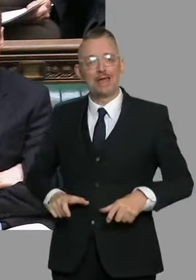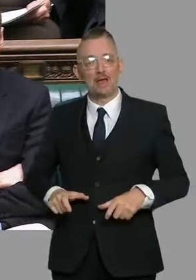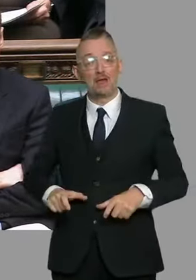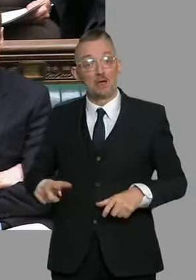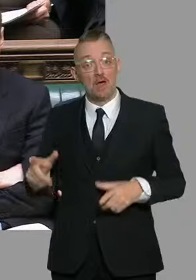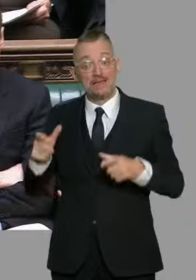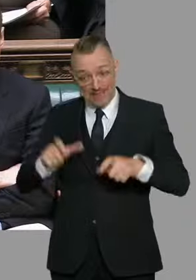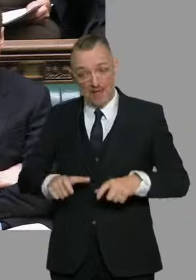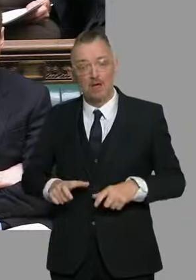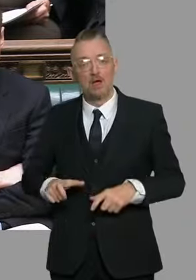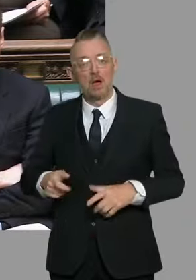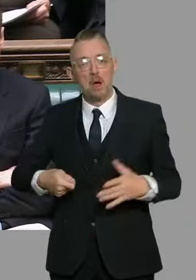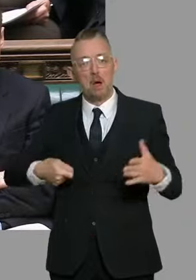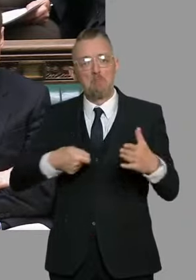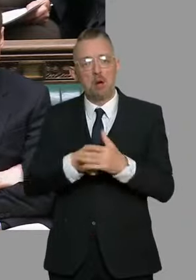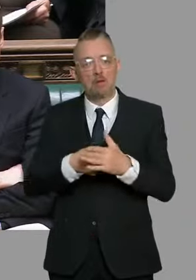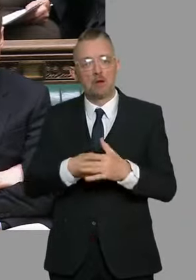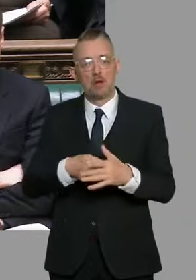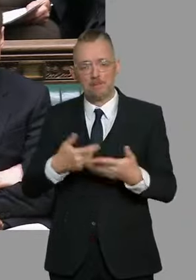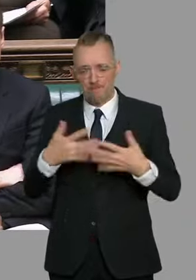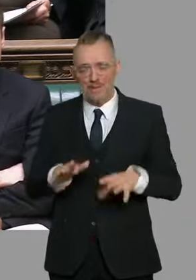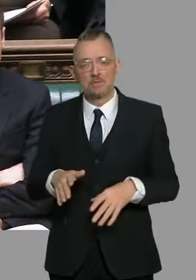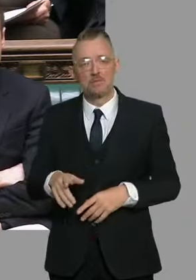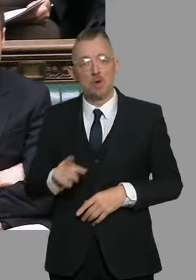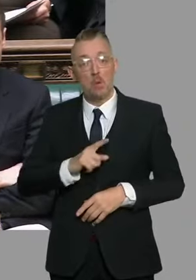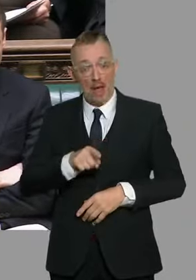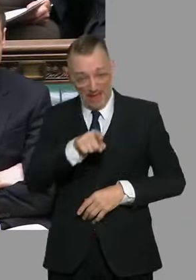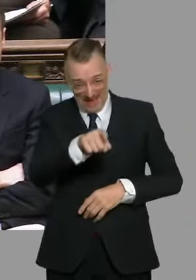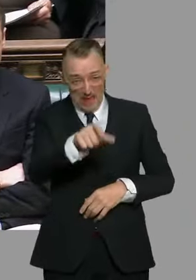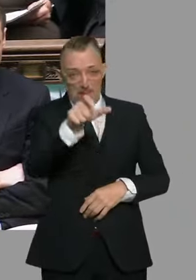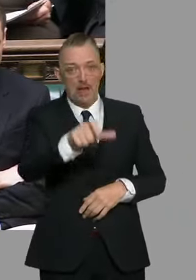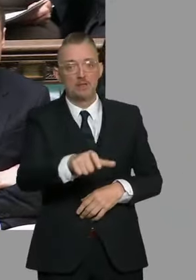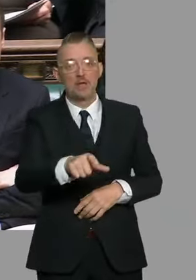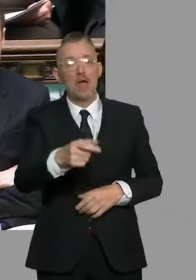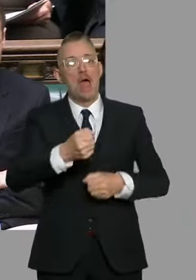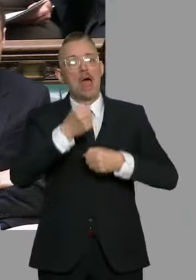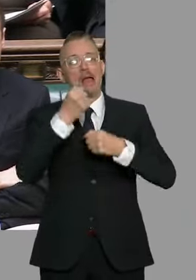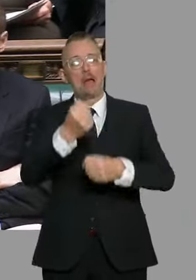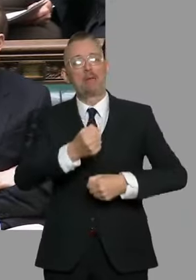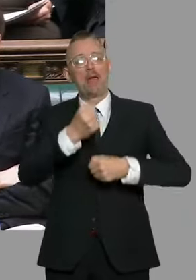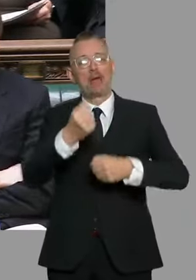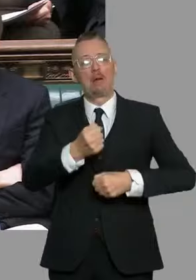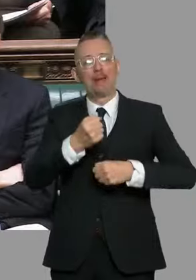this man campaigned against deporting criminals.